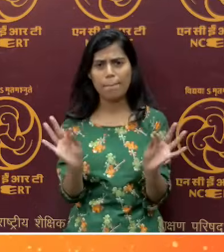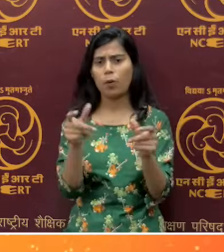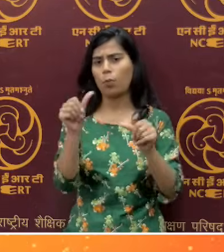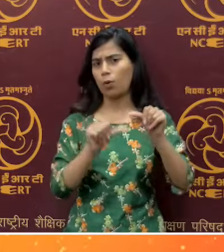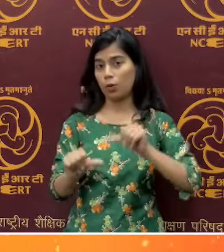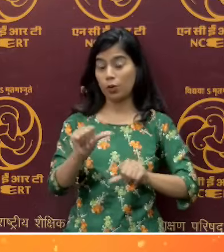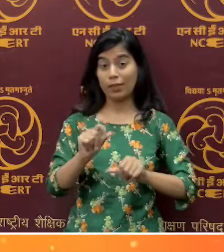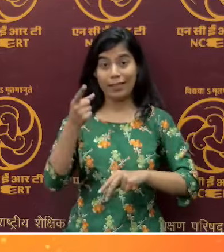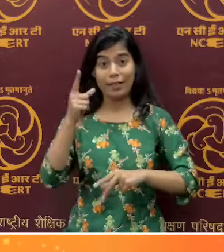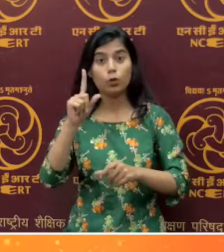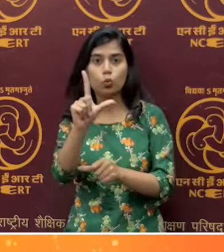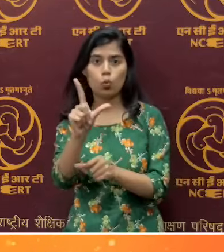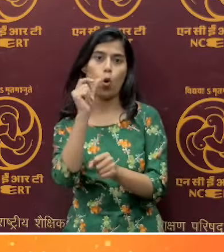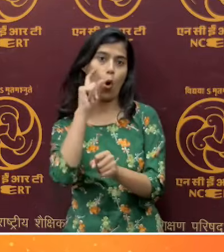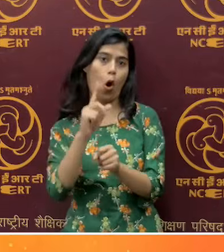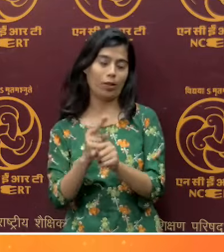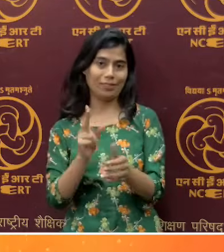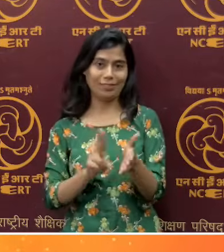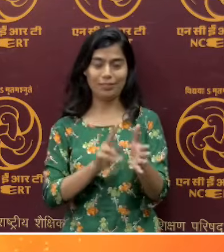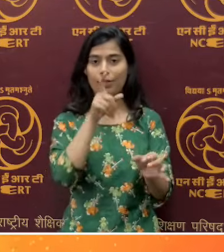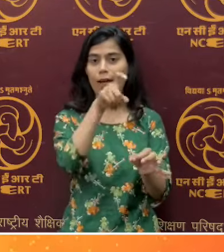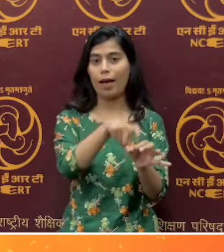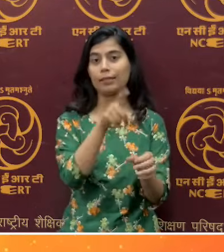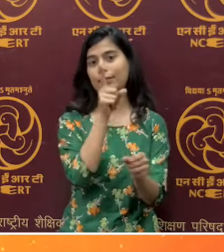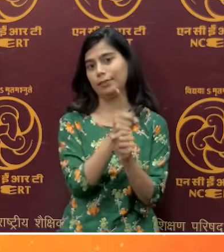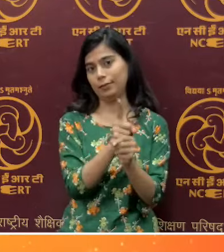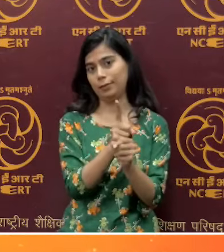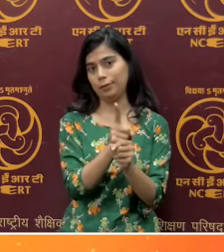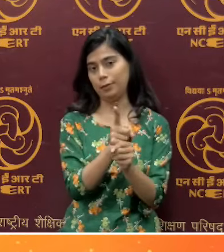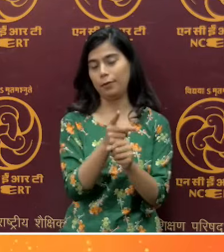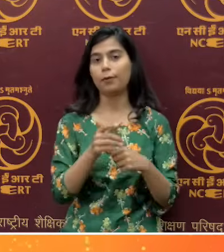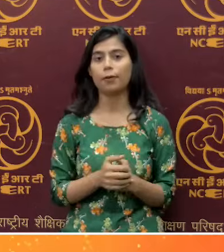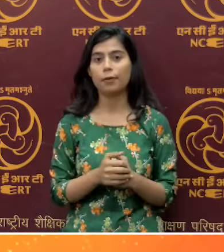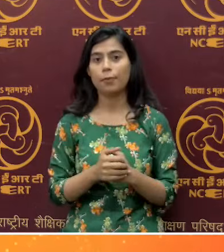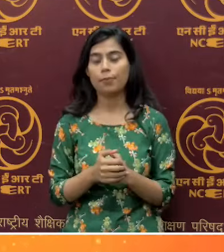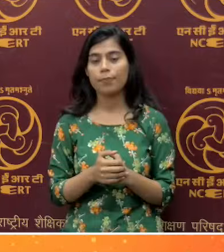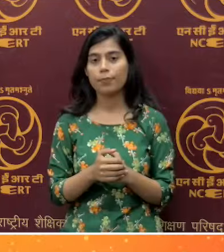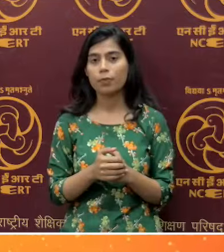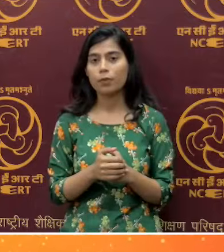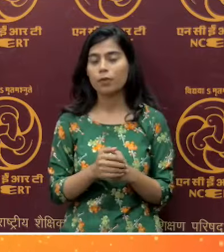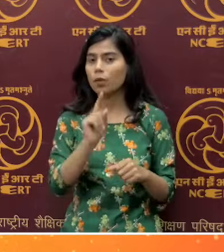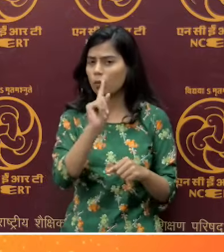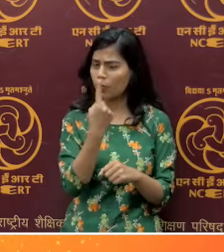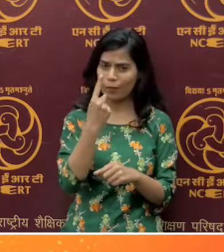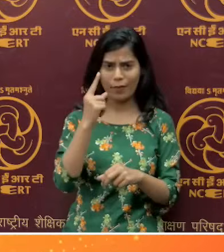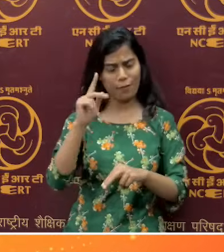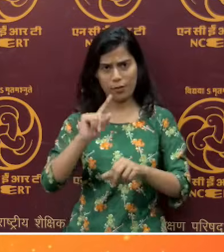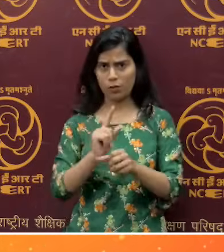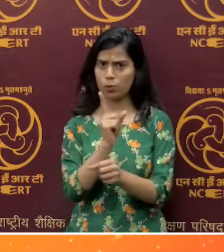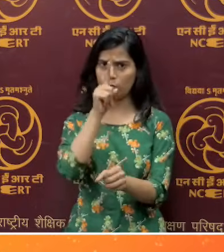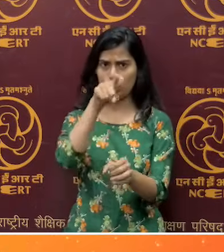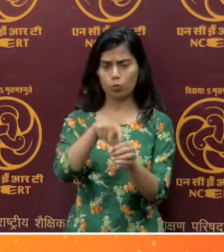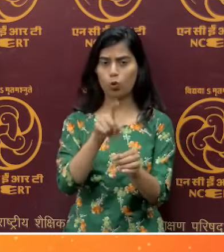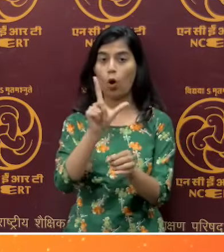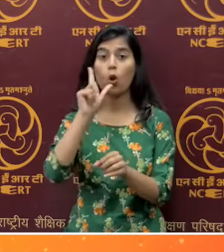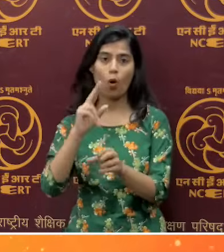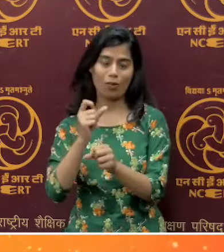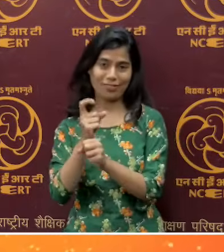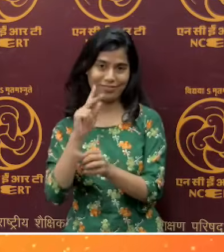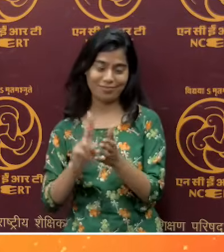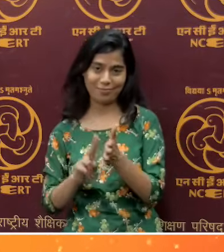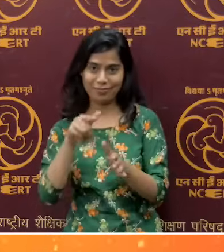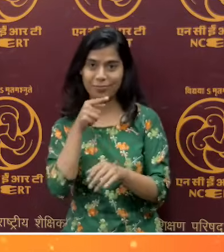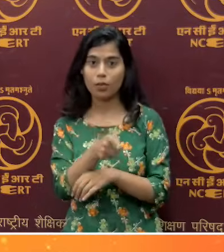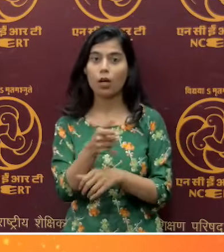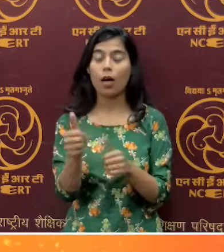have to log in as a teacher, and previously because this school has a head teacher is assigned over there. So once you log in as a teacher, your approval goes to